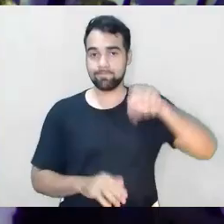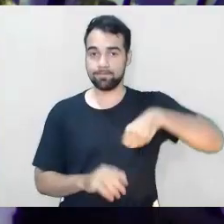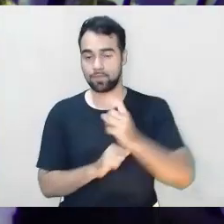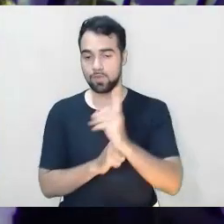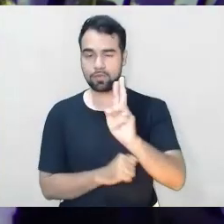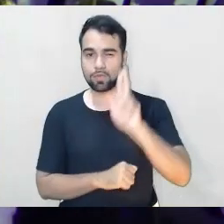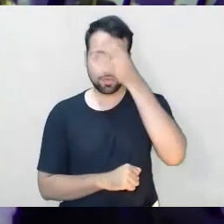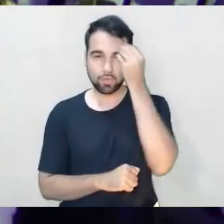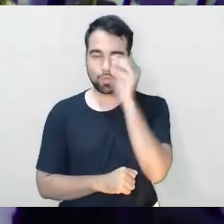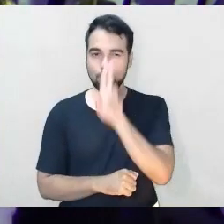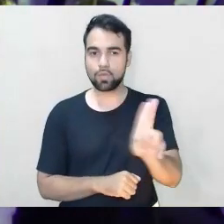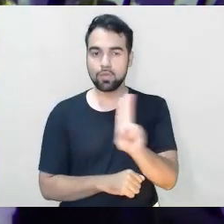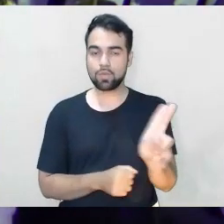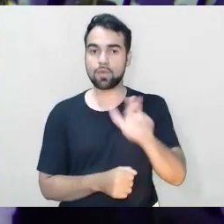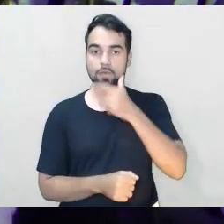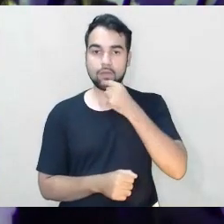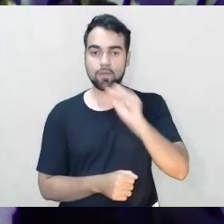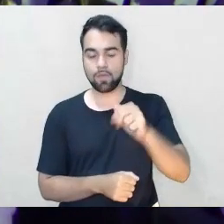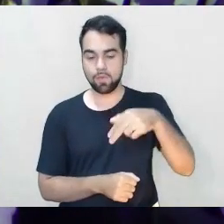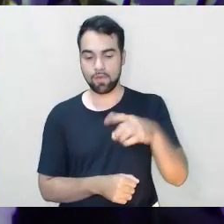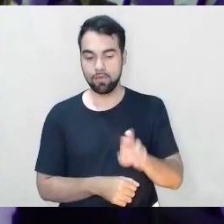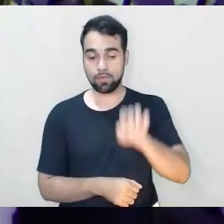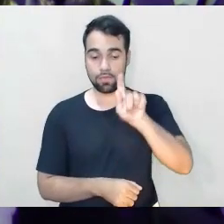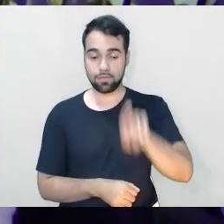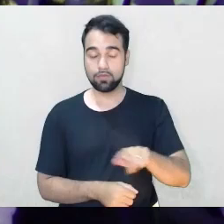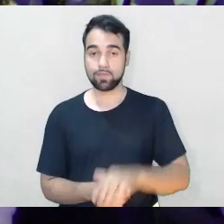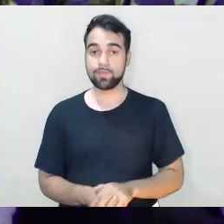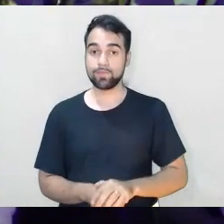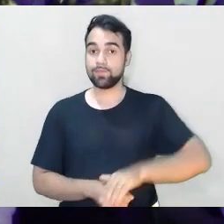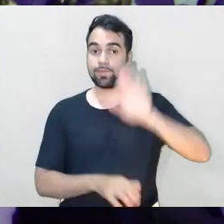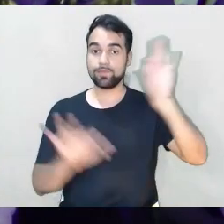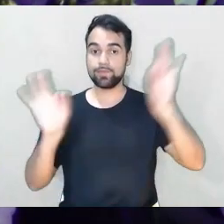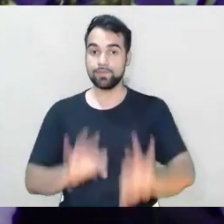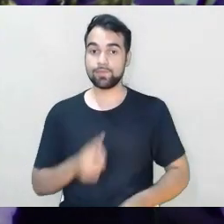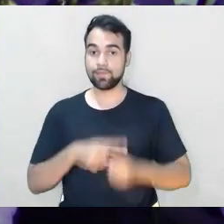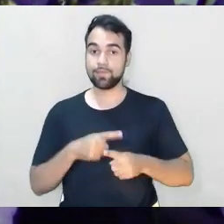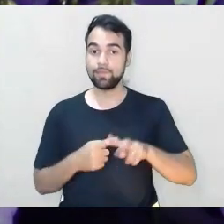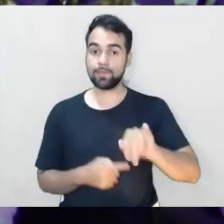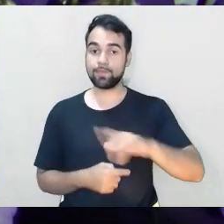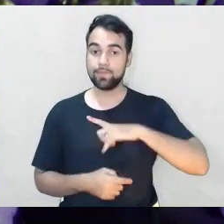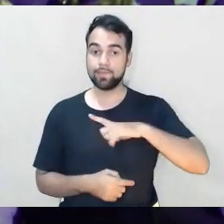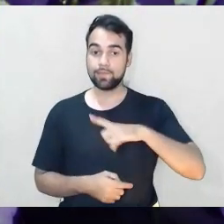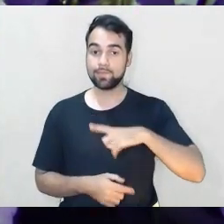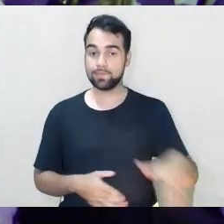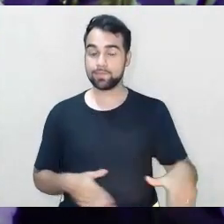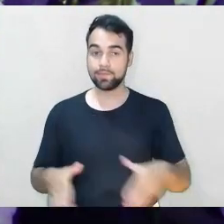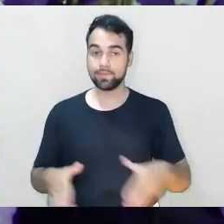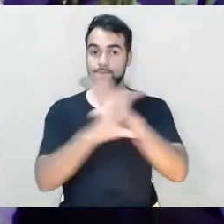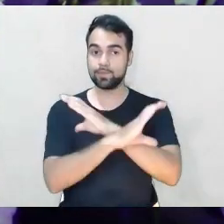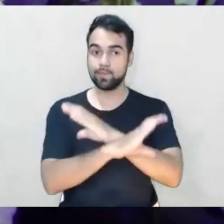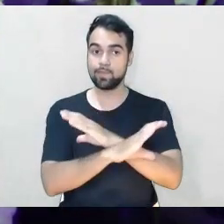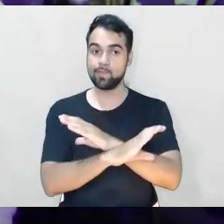And Dr. Andre is going to be happier, because he'll have his journey